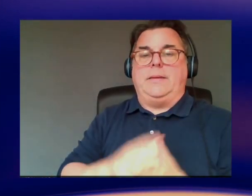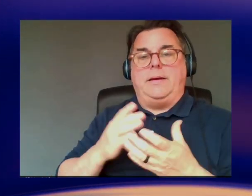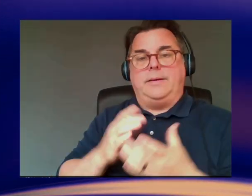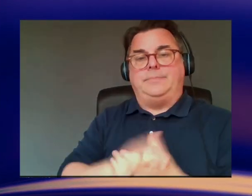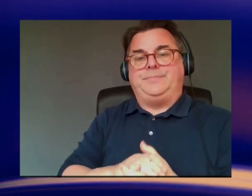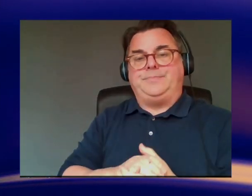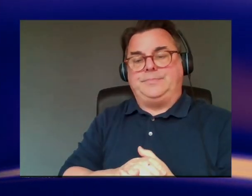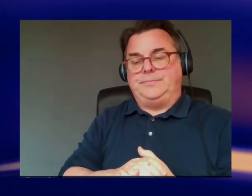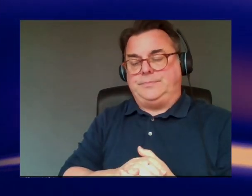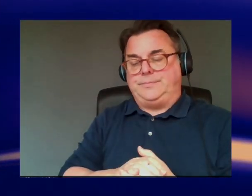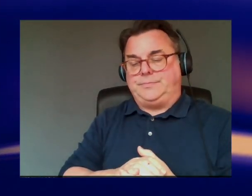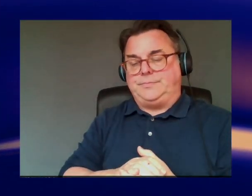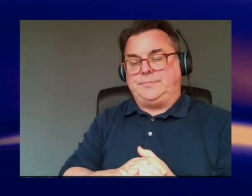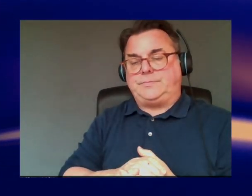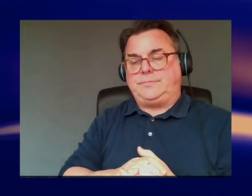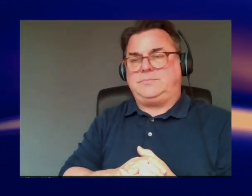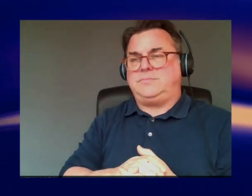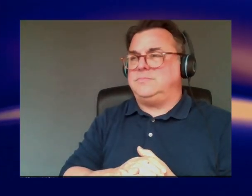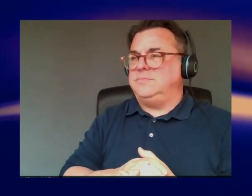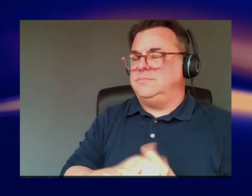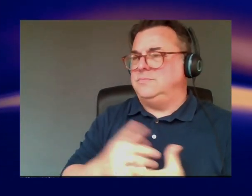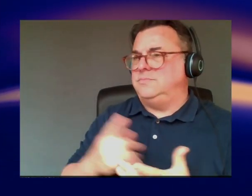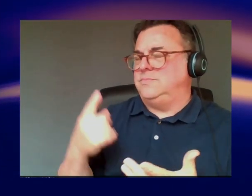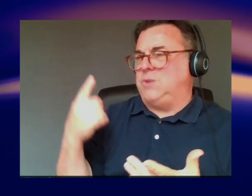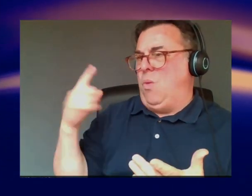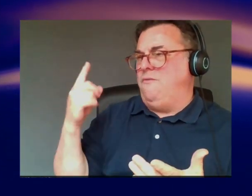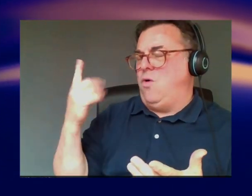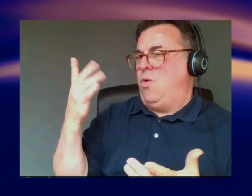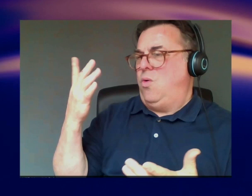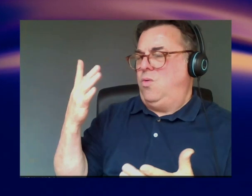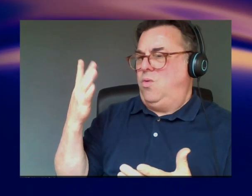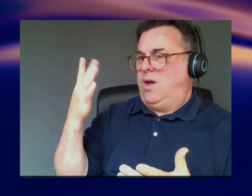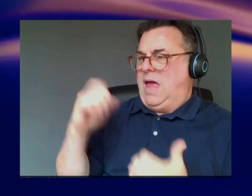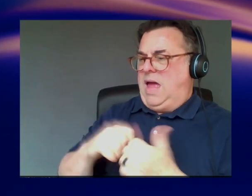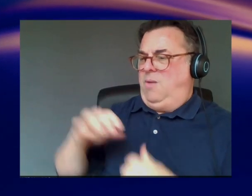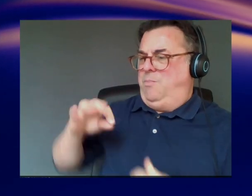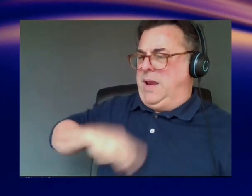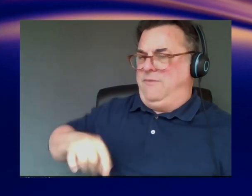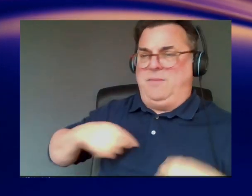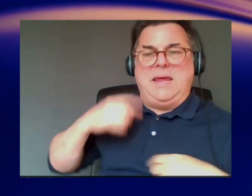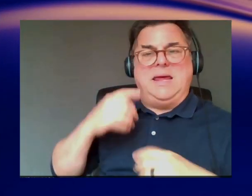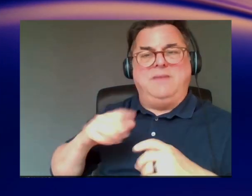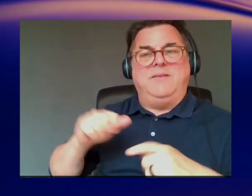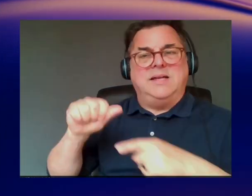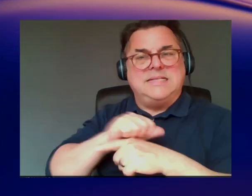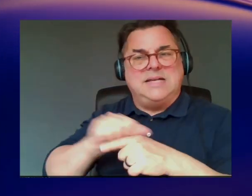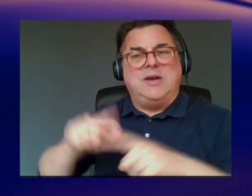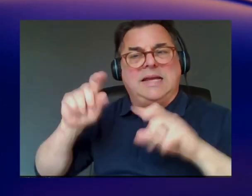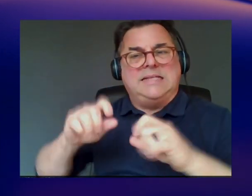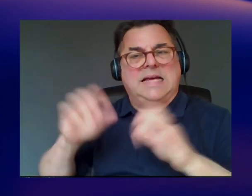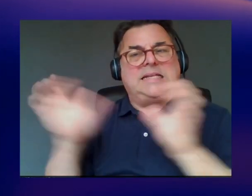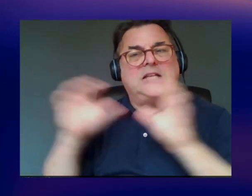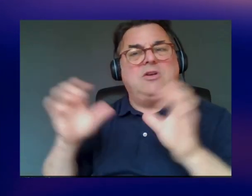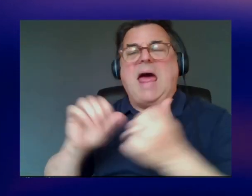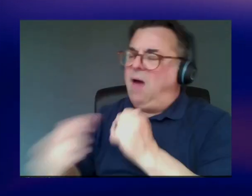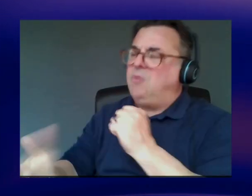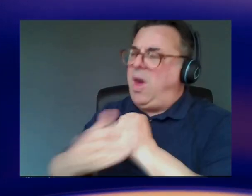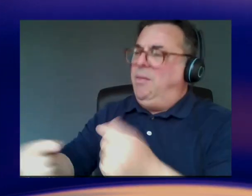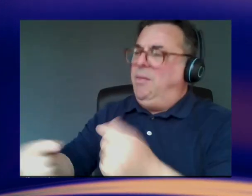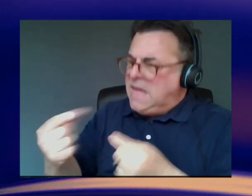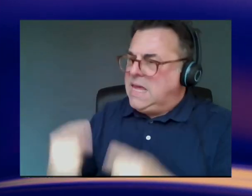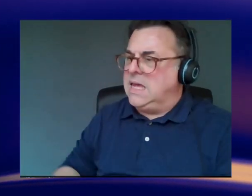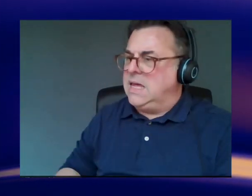4, this week's episode from Monday, we had Bart Castle who joined and helped us. Now, episode 5 is next